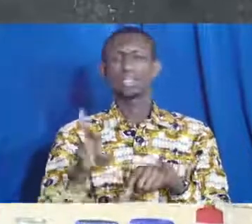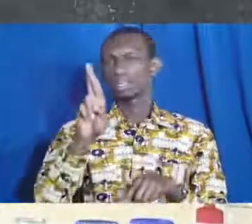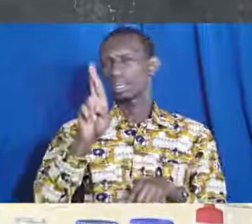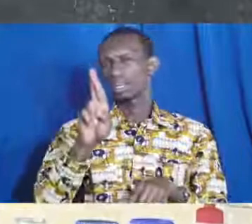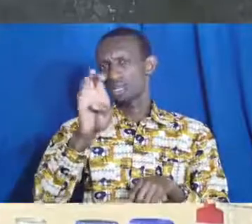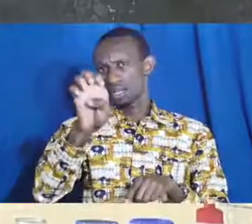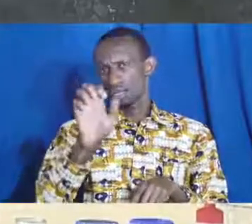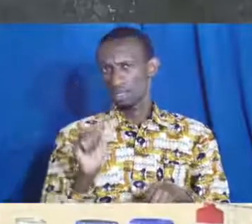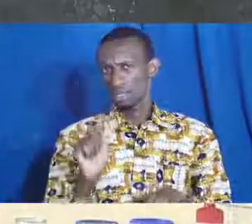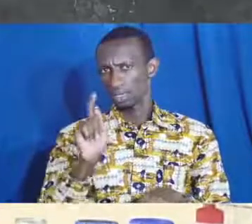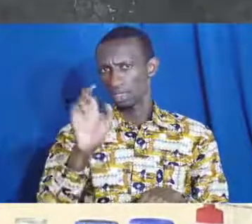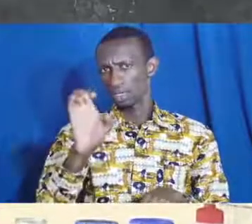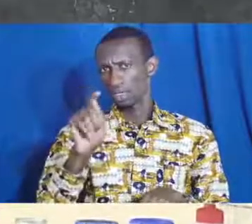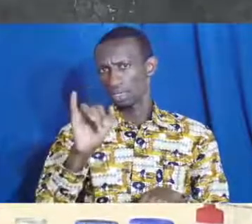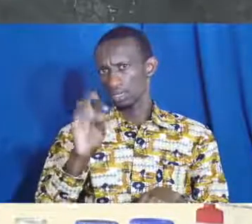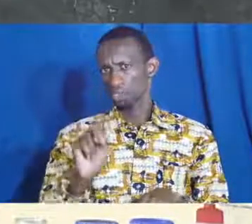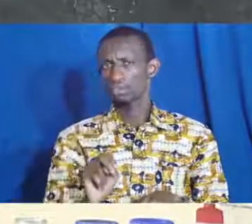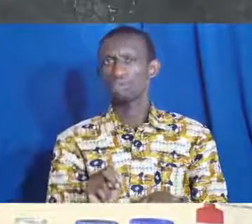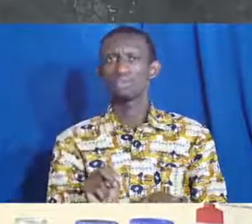So we have this,